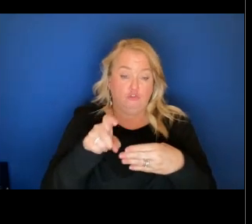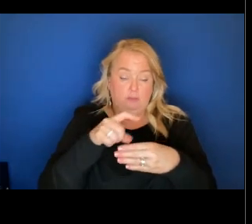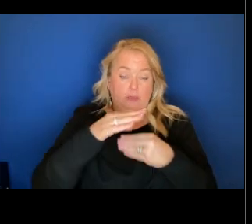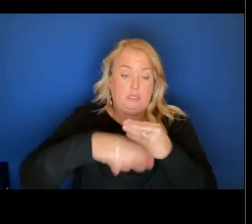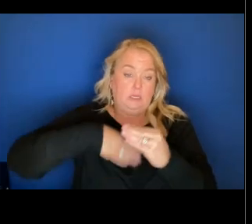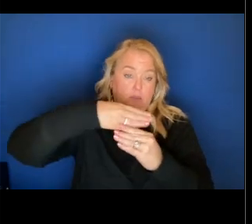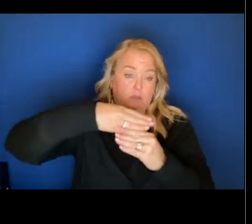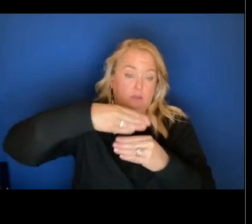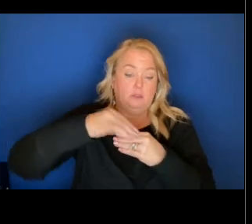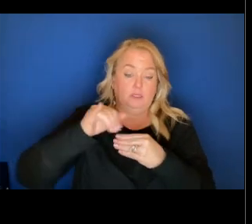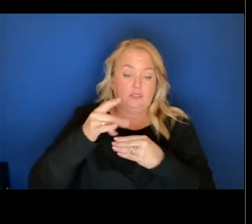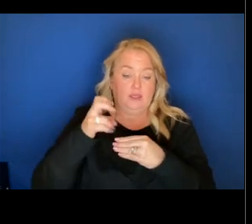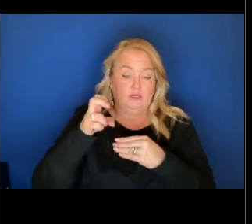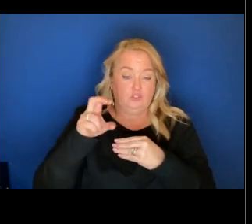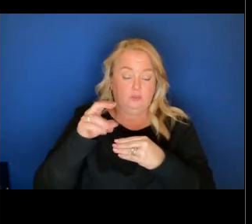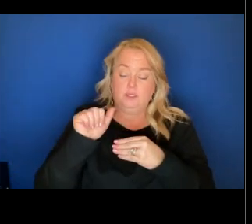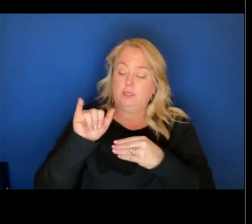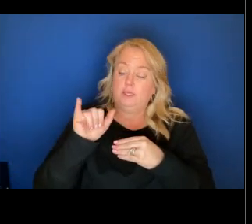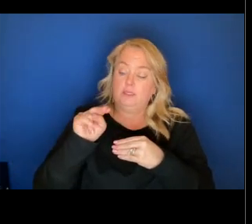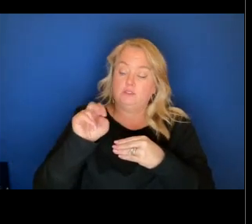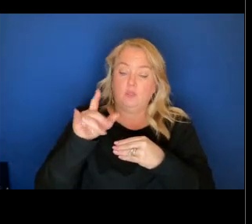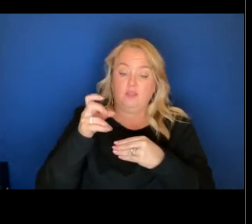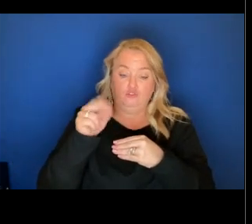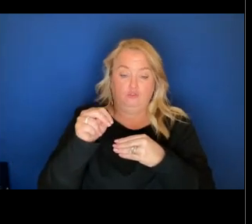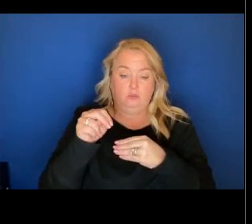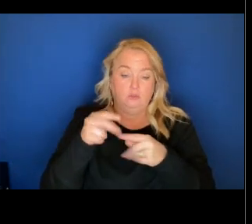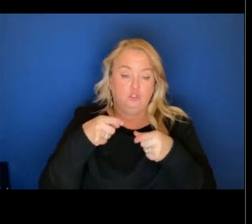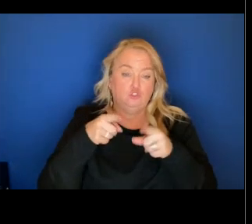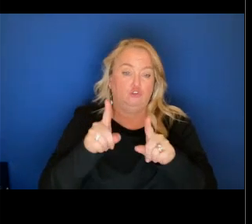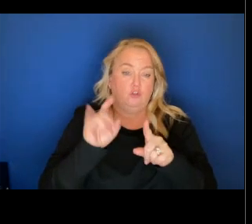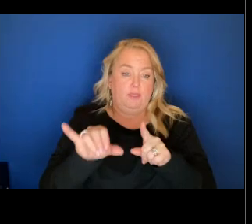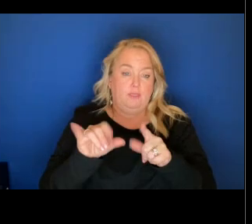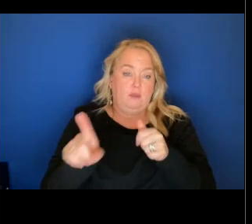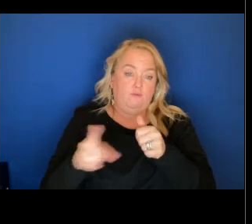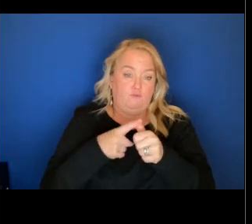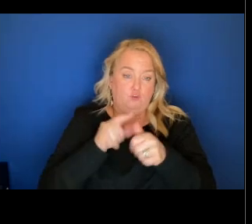insulated or enclosed during initial construction.